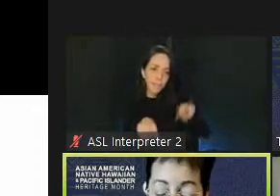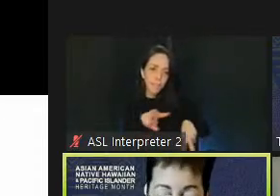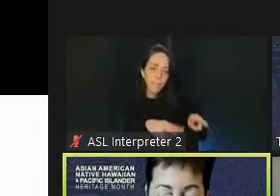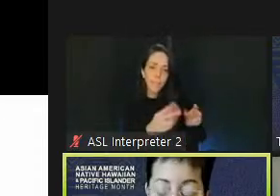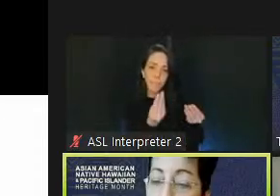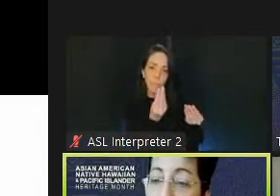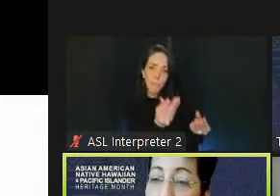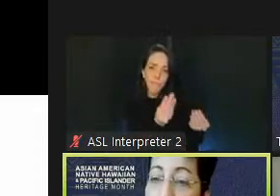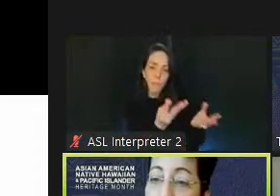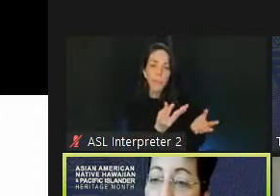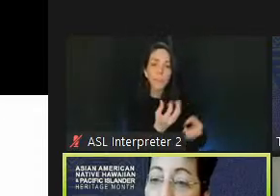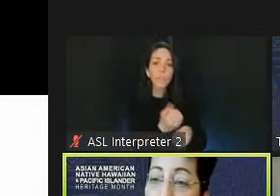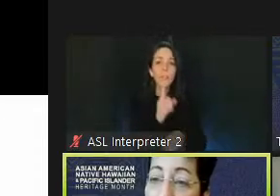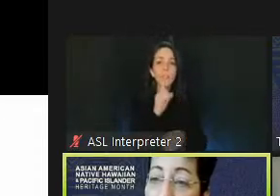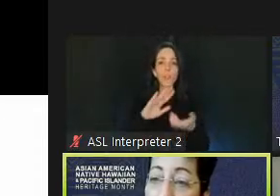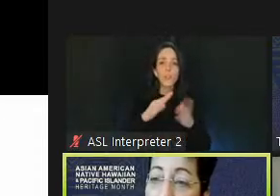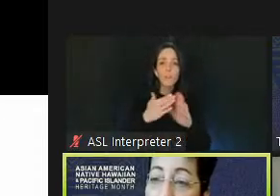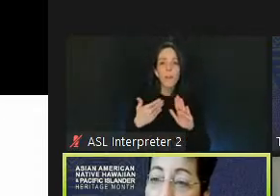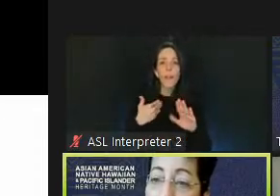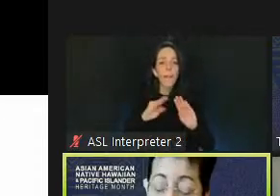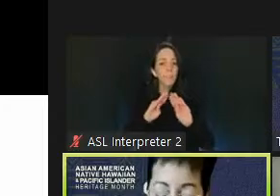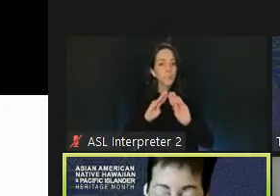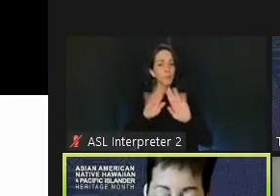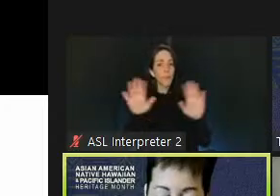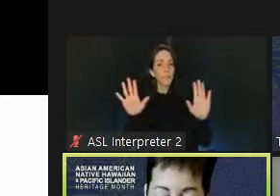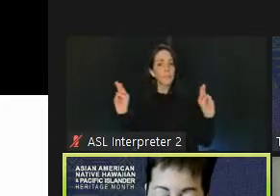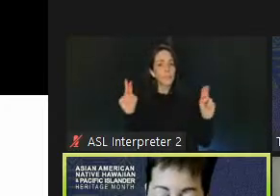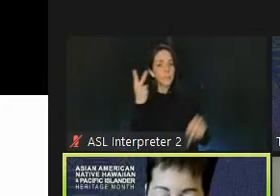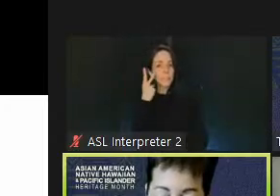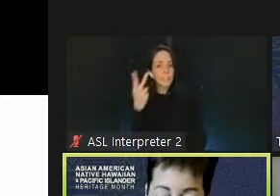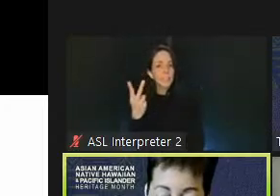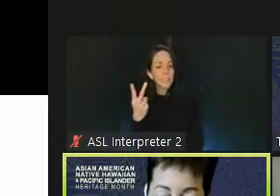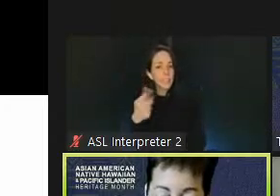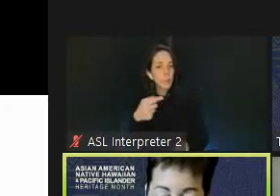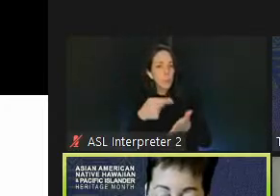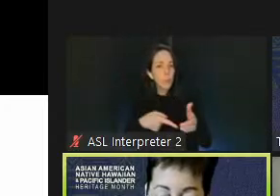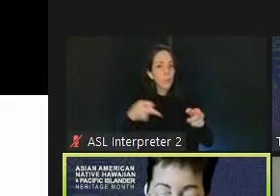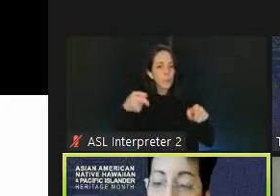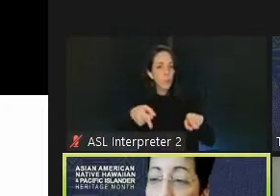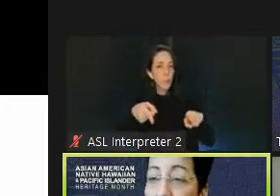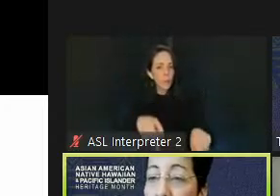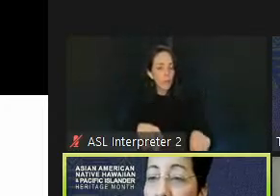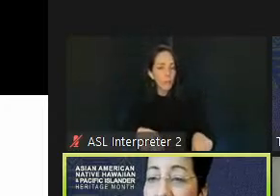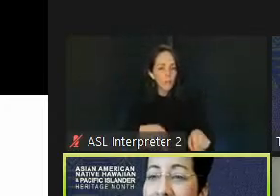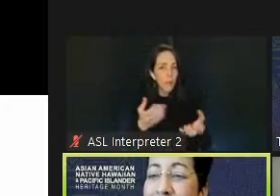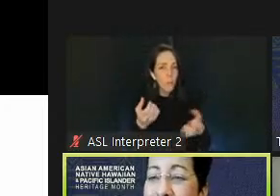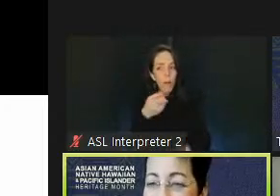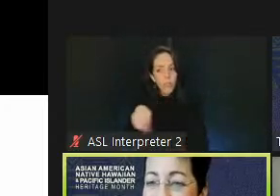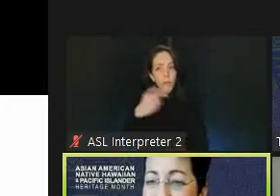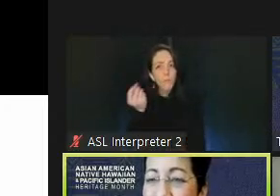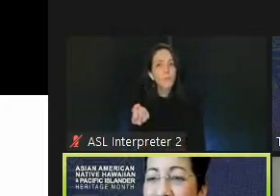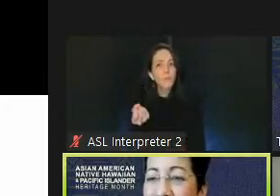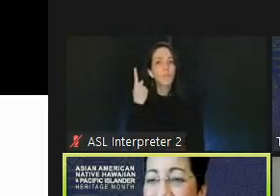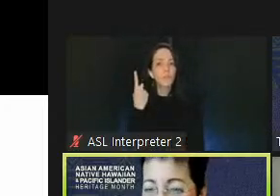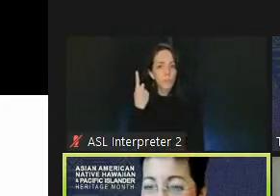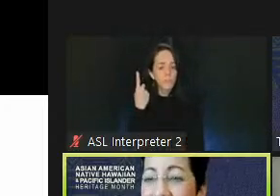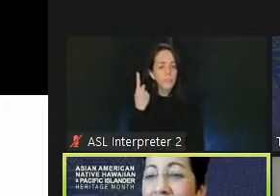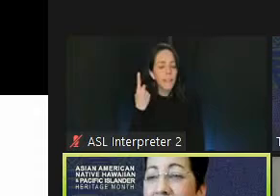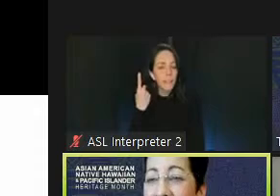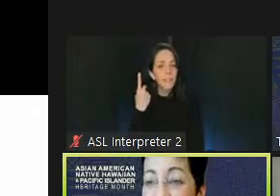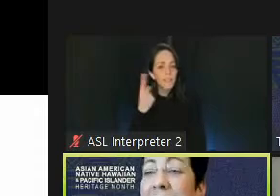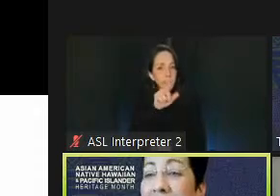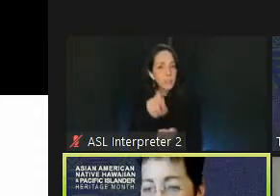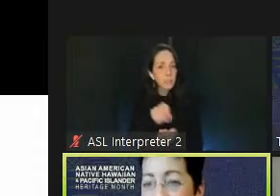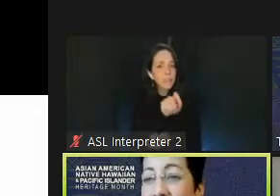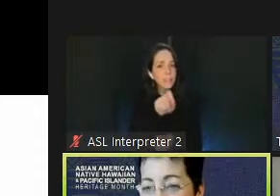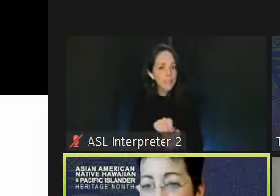has transparency there to understand that, that we answer that question